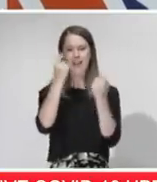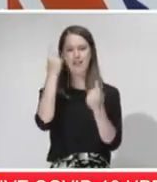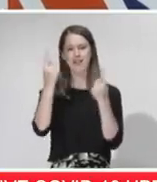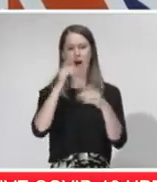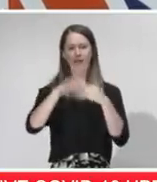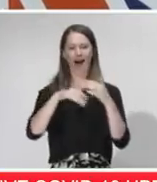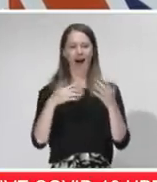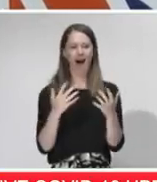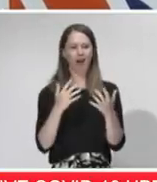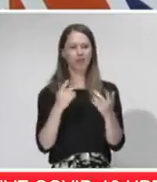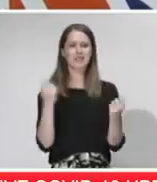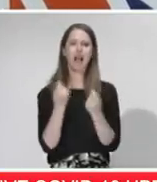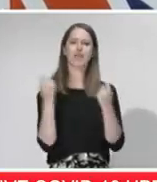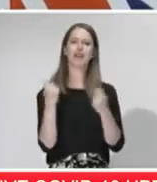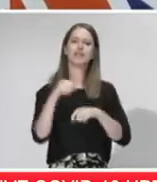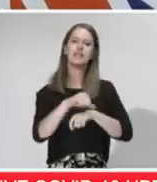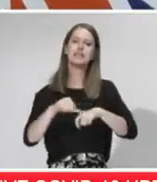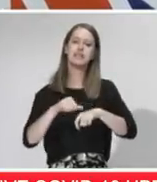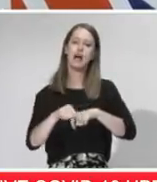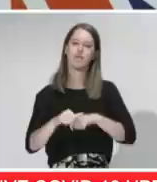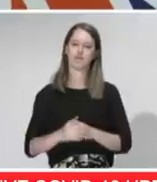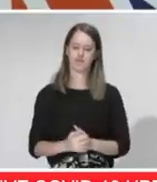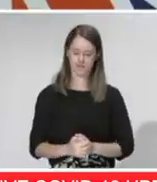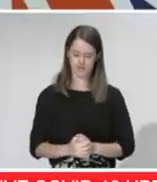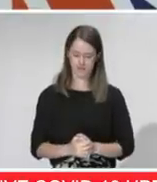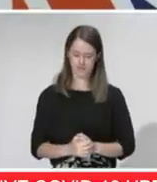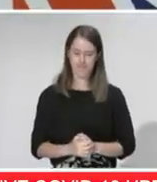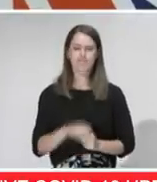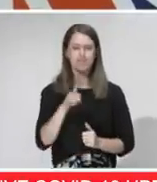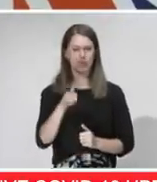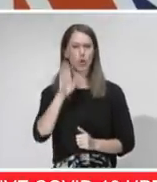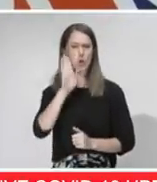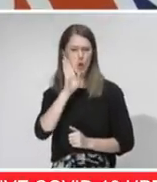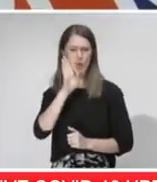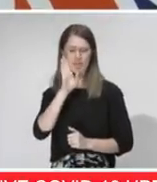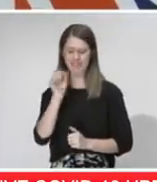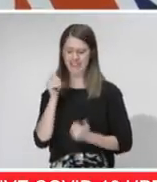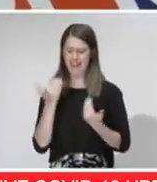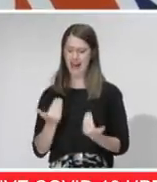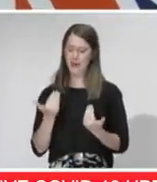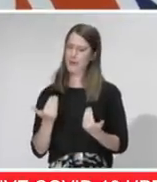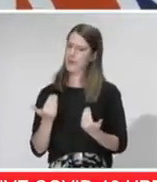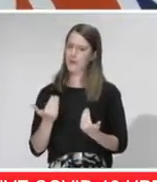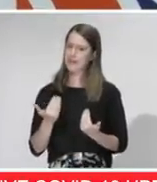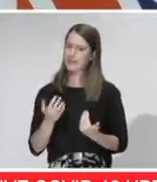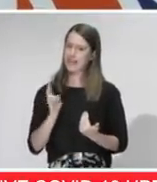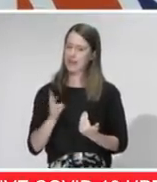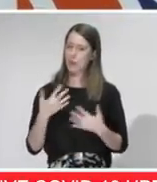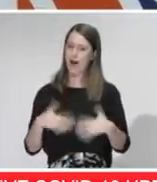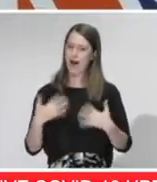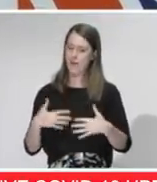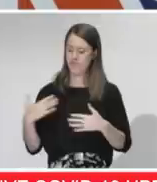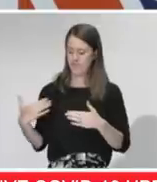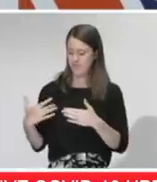way they have marked Easter in spite of the circumstances. But as you have just heard from the Director-General, we have been reminded yet again these past